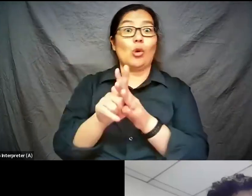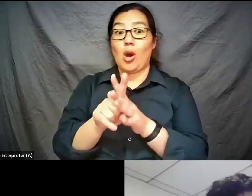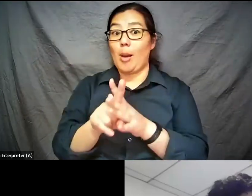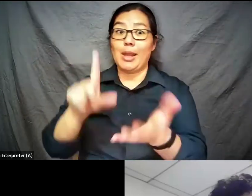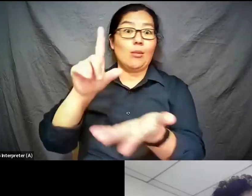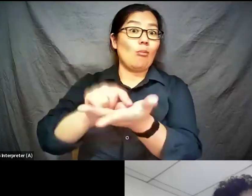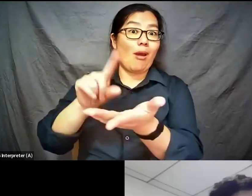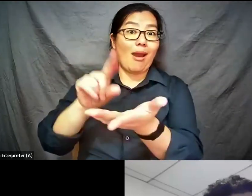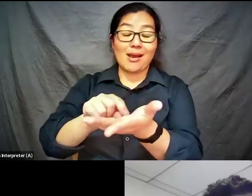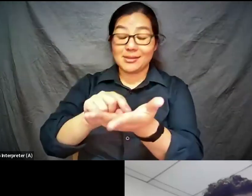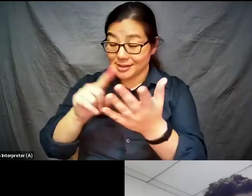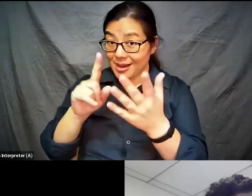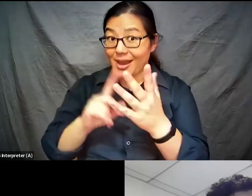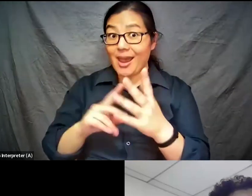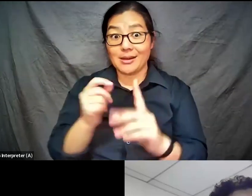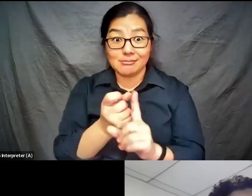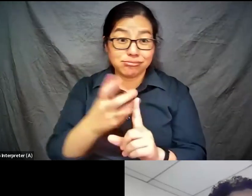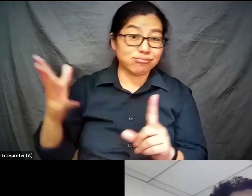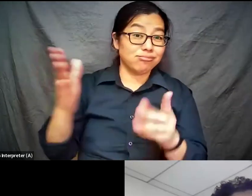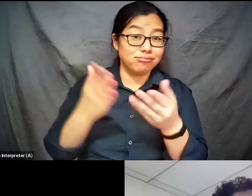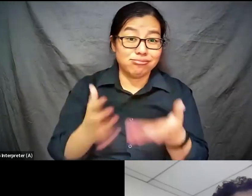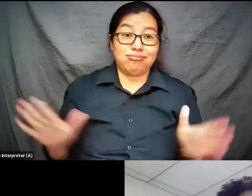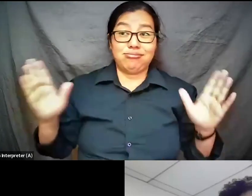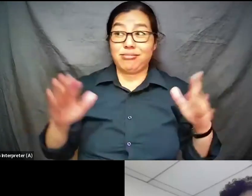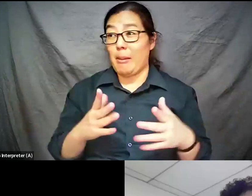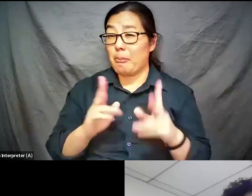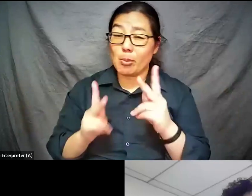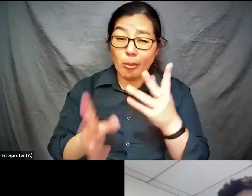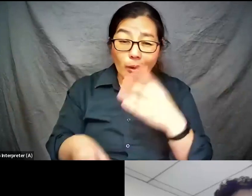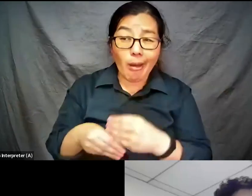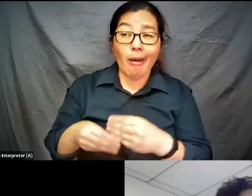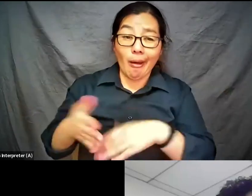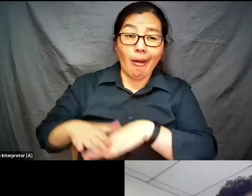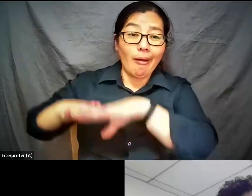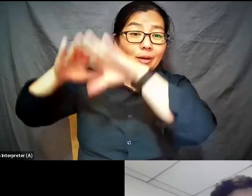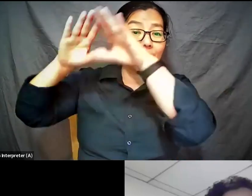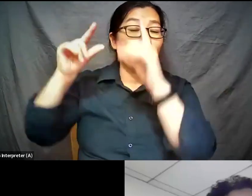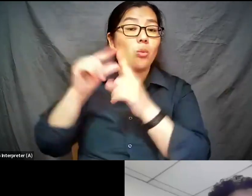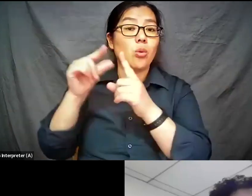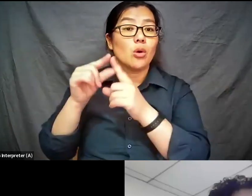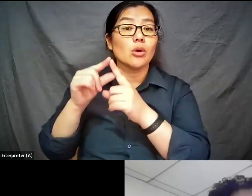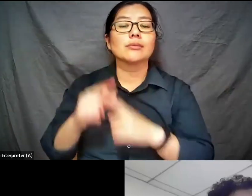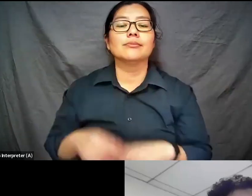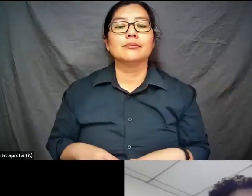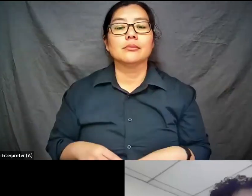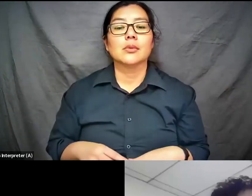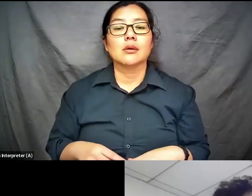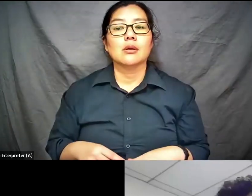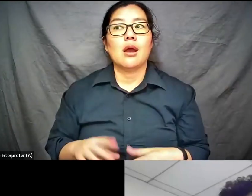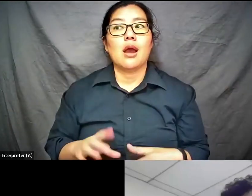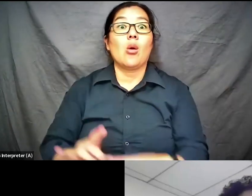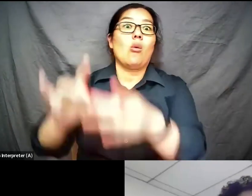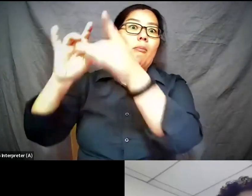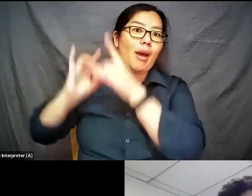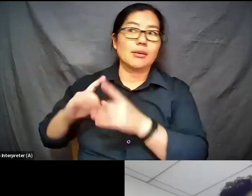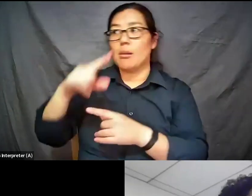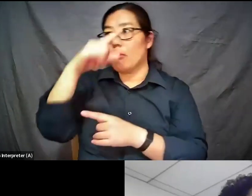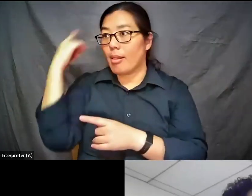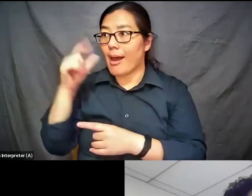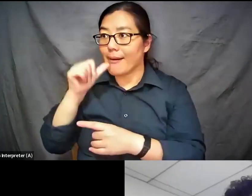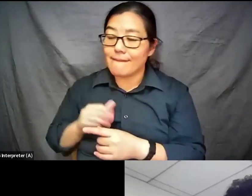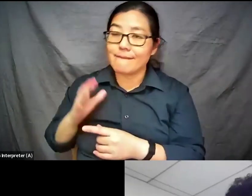during this panel activity. And I want to invite the audience, if anybody has, I see people offering affirmations. If you